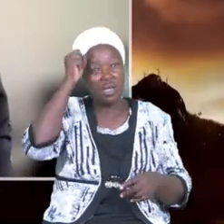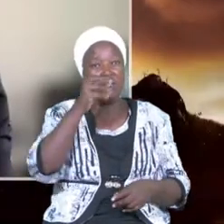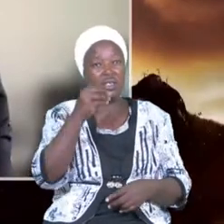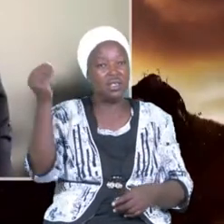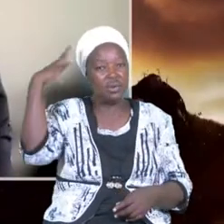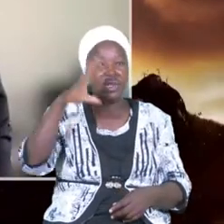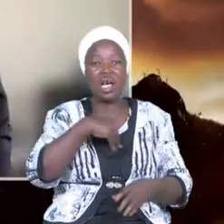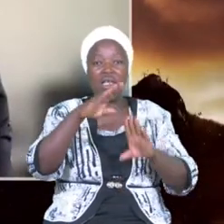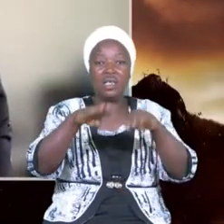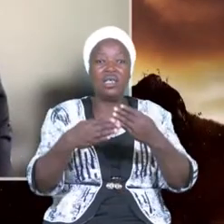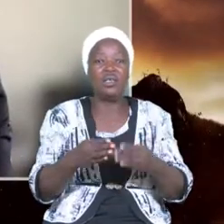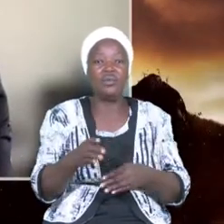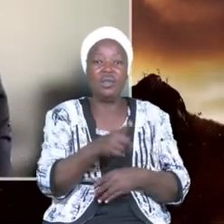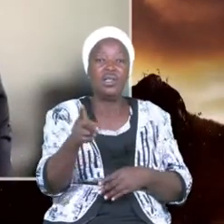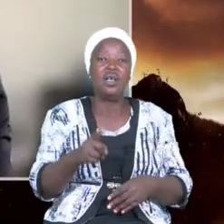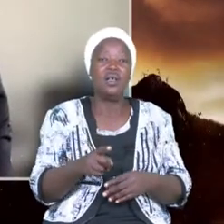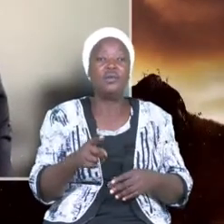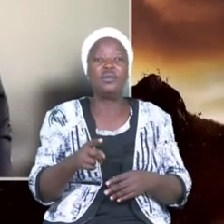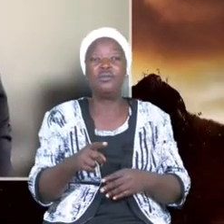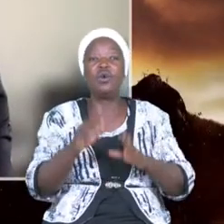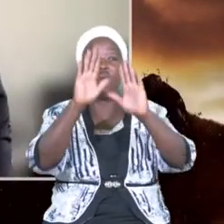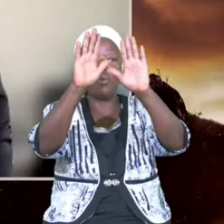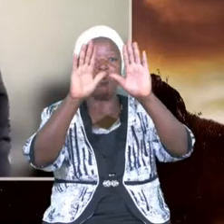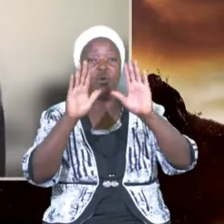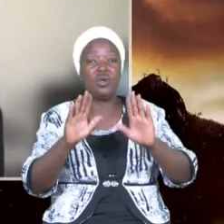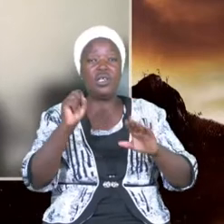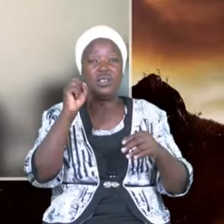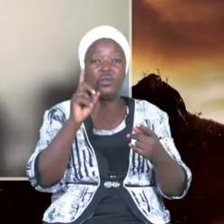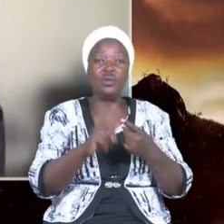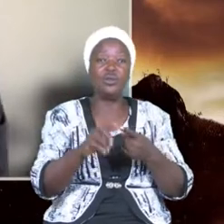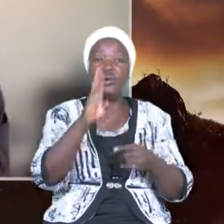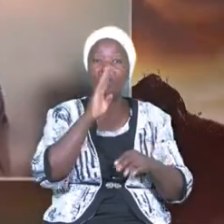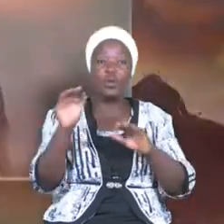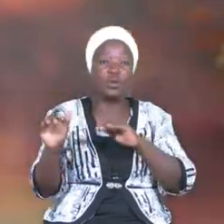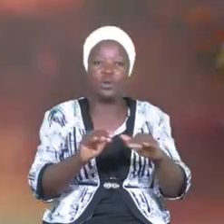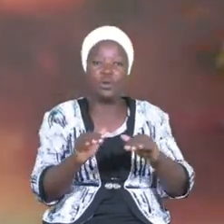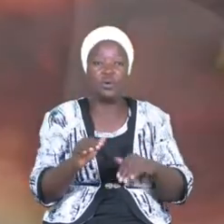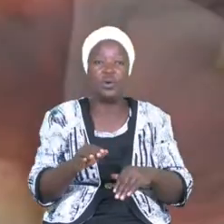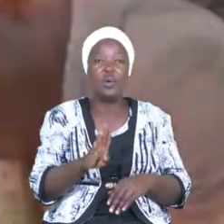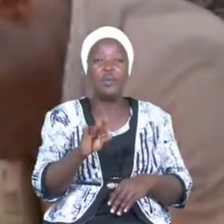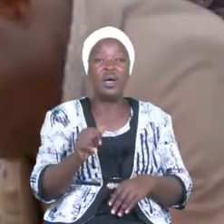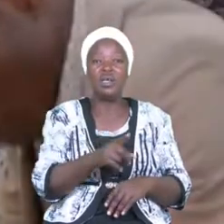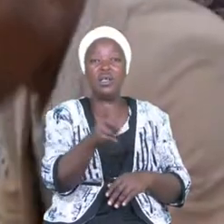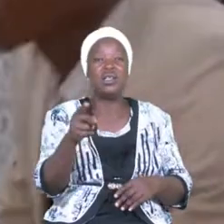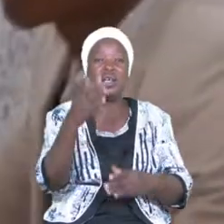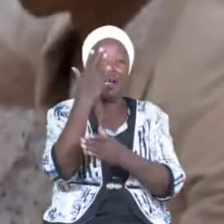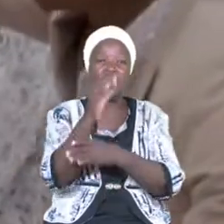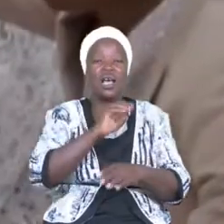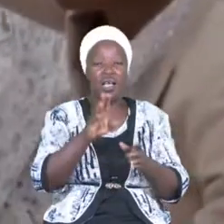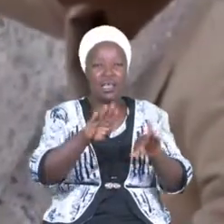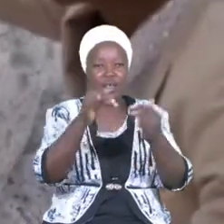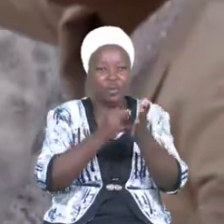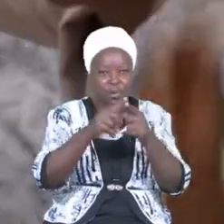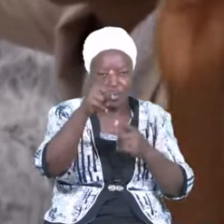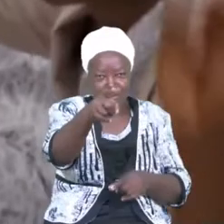them signs and wonders to be done by their hands. I pass it on to you.